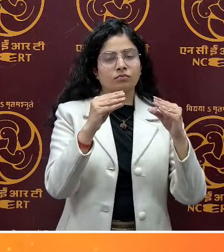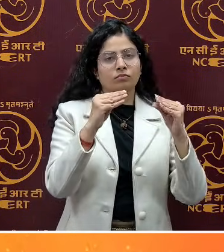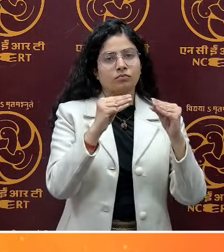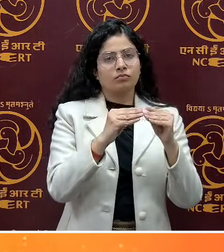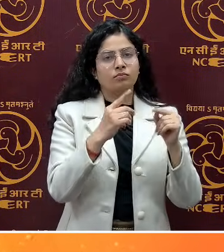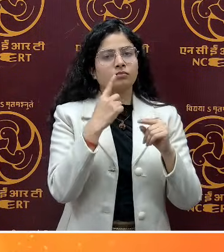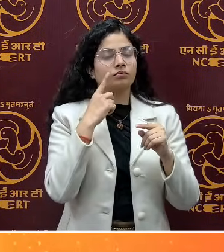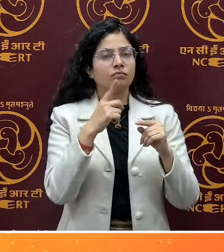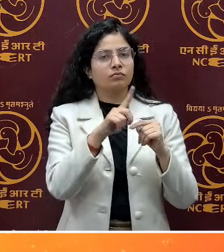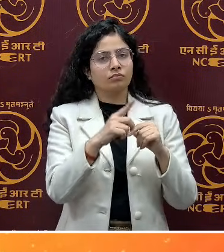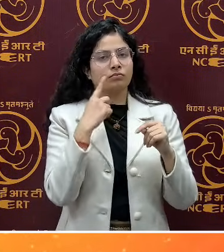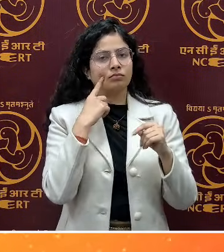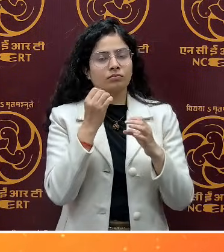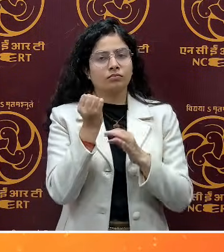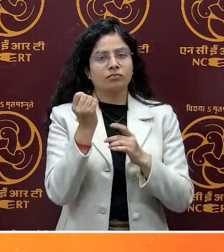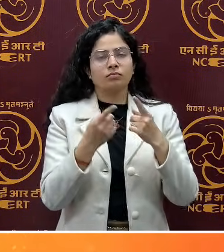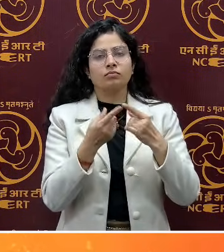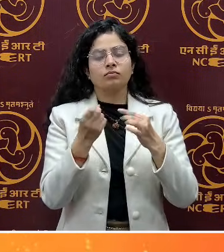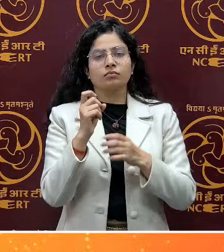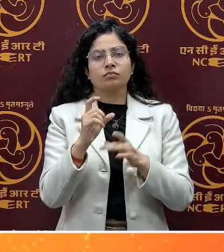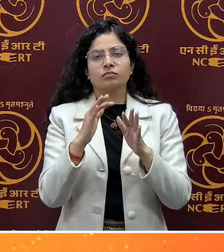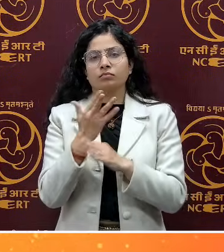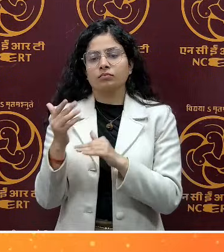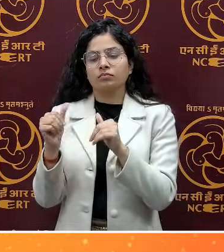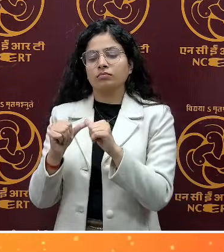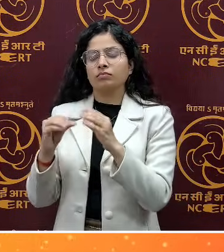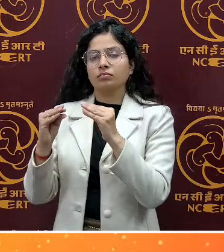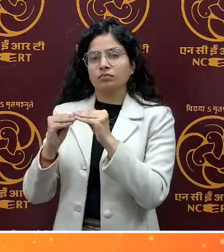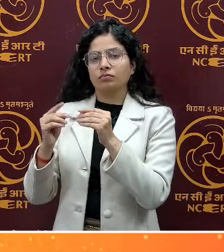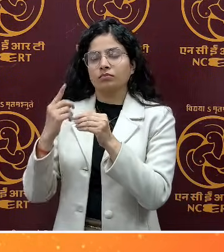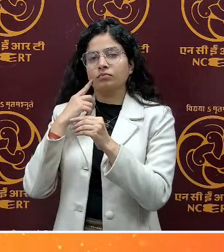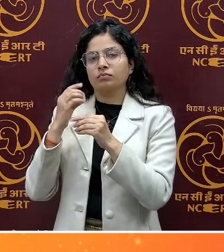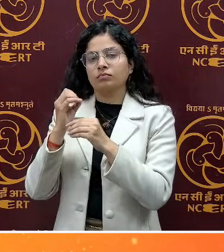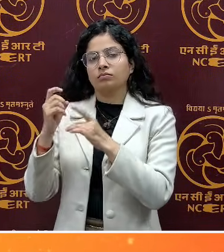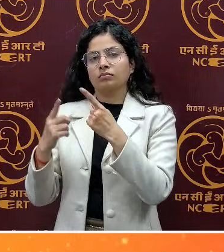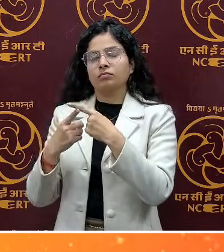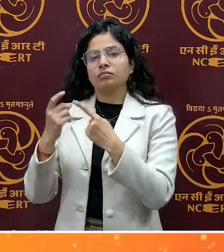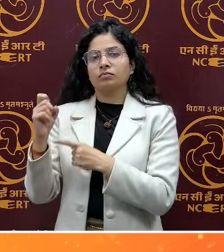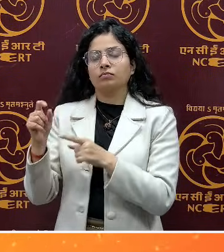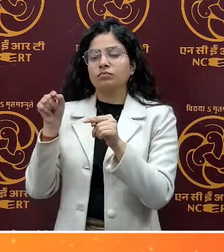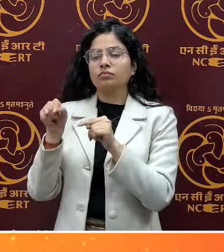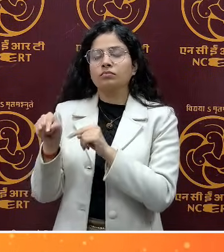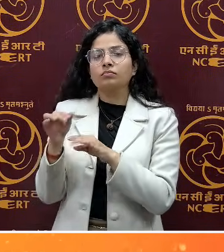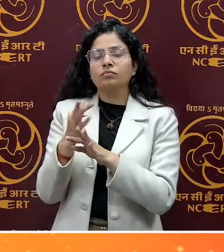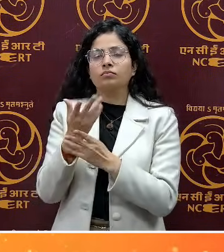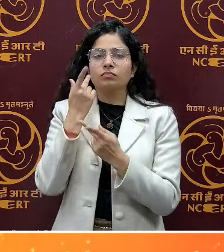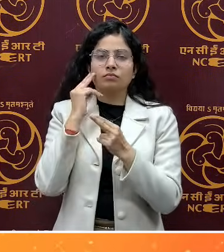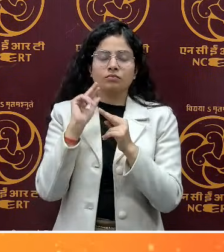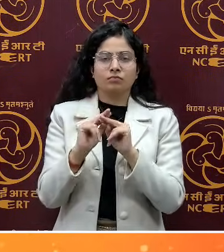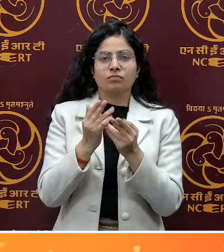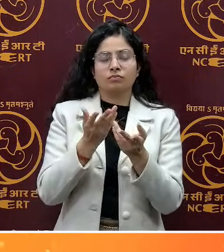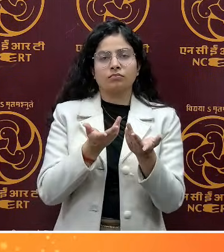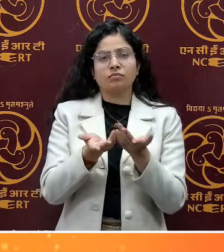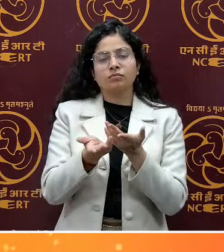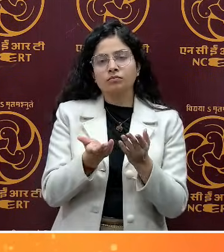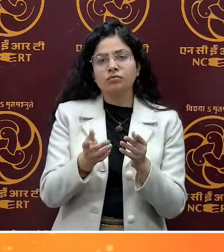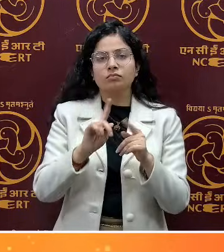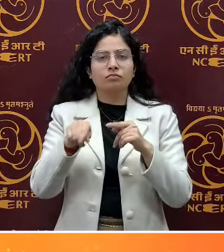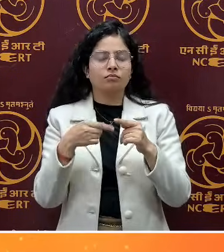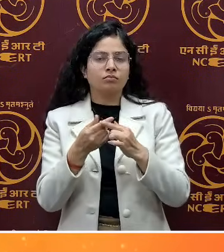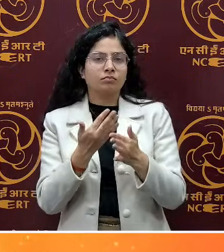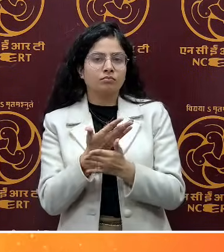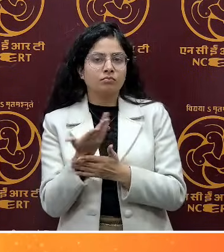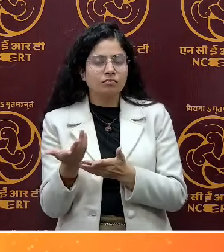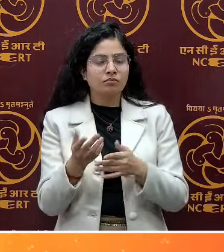factors. Okay. Right? So the biotic factors are all the living factors. So if we talk about humans, so human needs